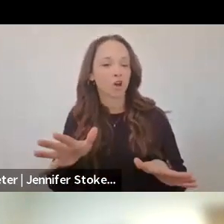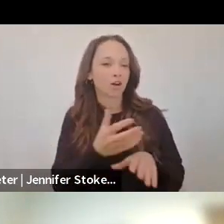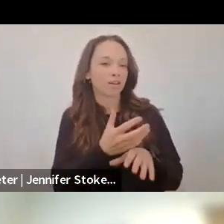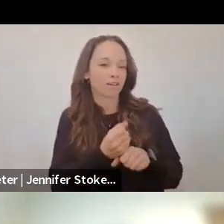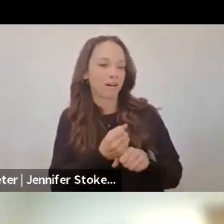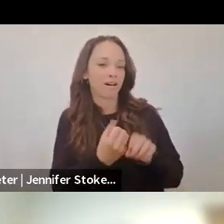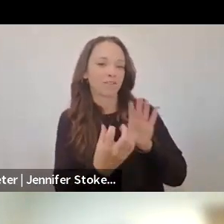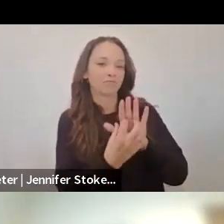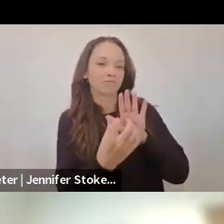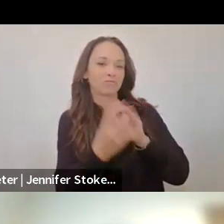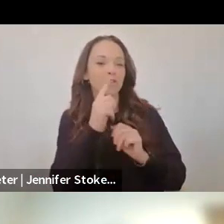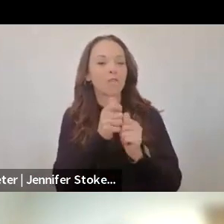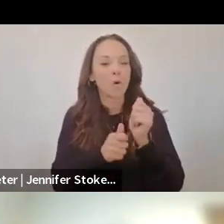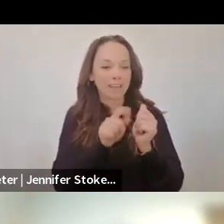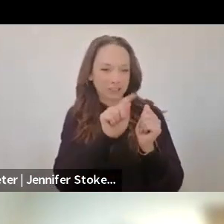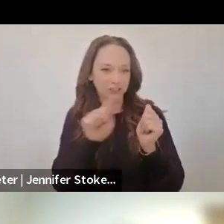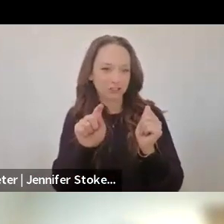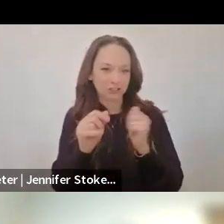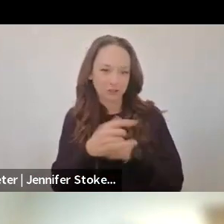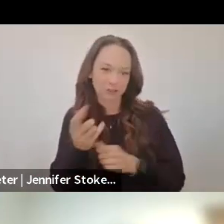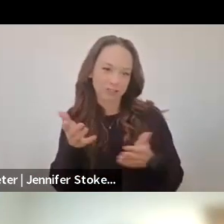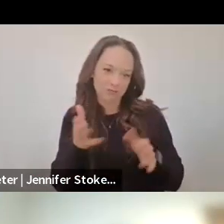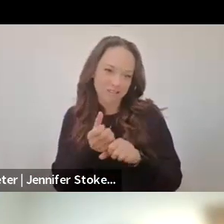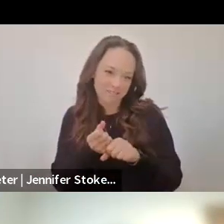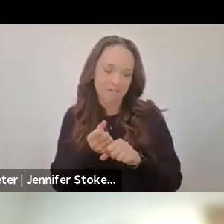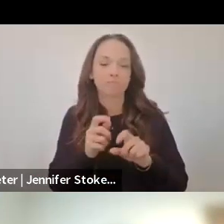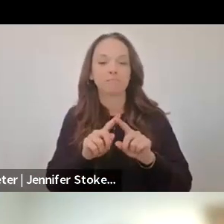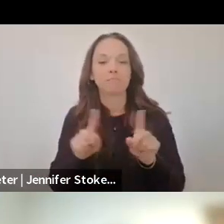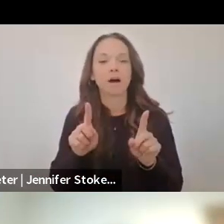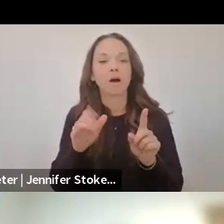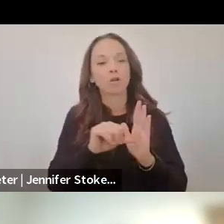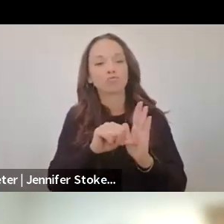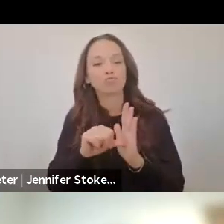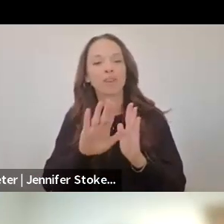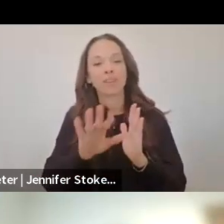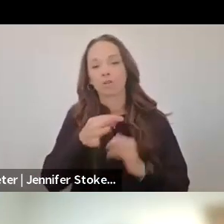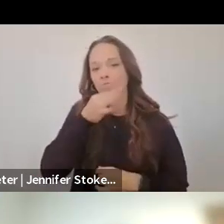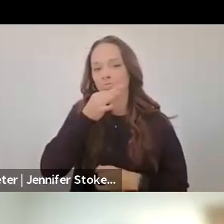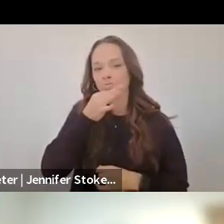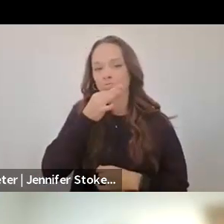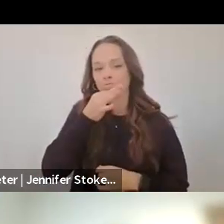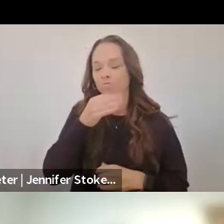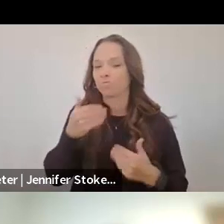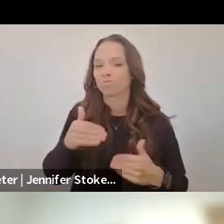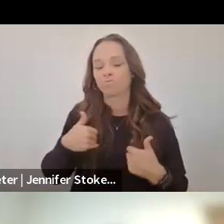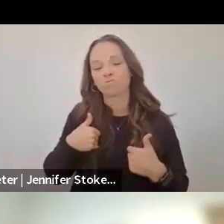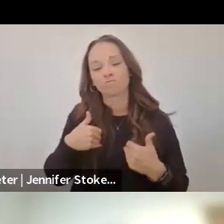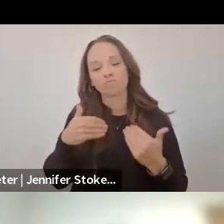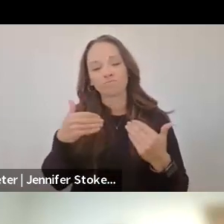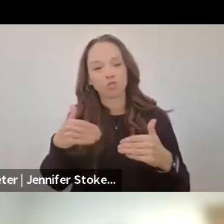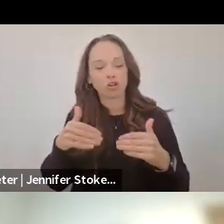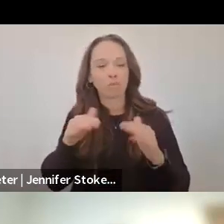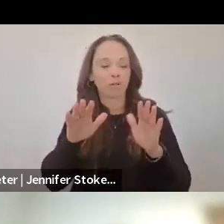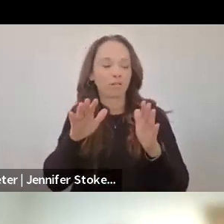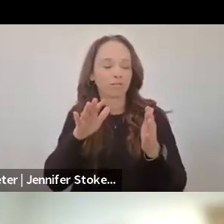of the bio for each of the panelists today, but I did want to highlight their expertise because they all have incredible experience and